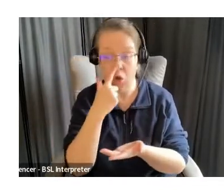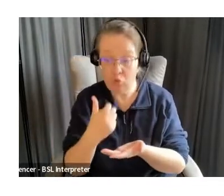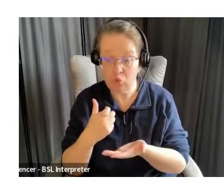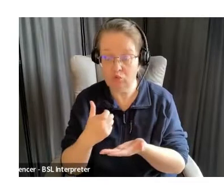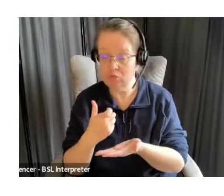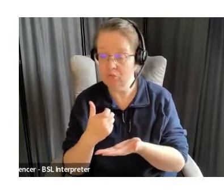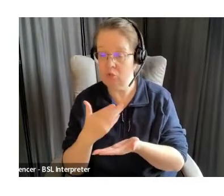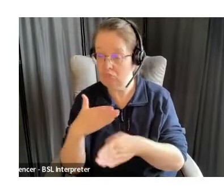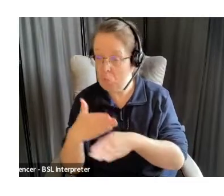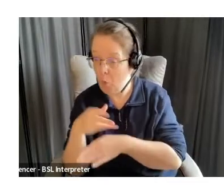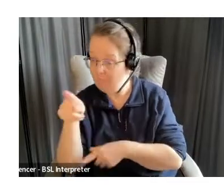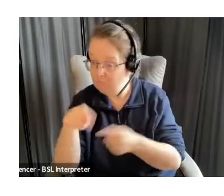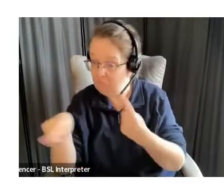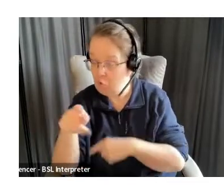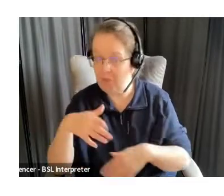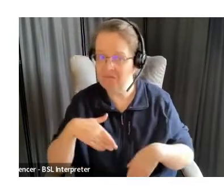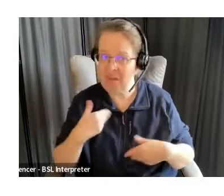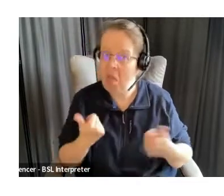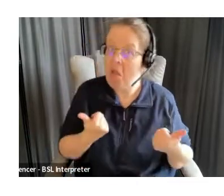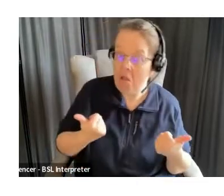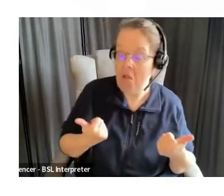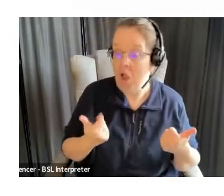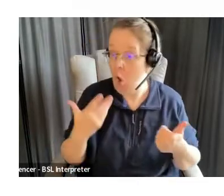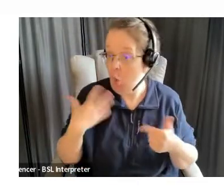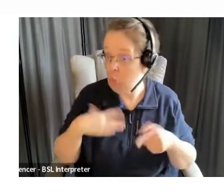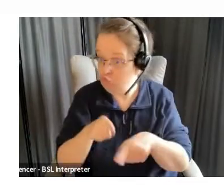possibly work for you. Would you like to do that?